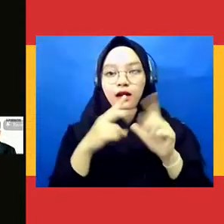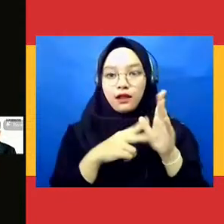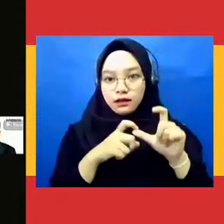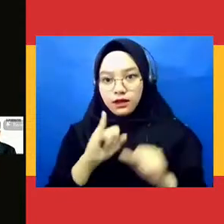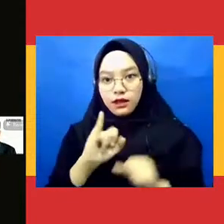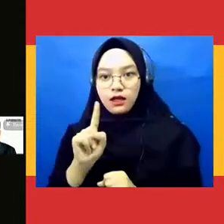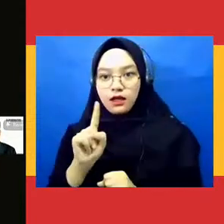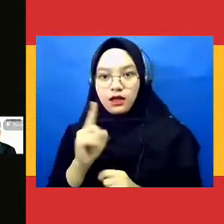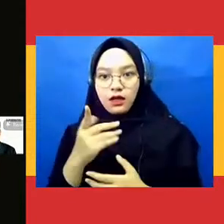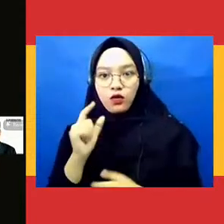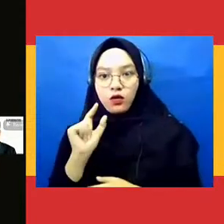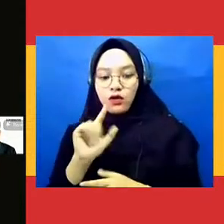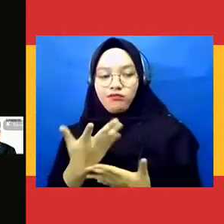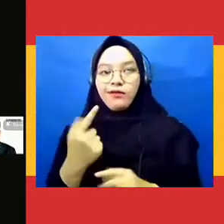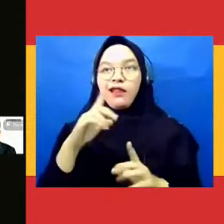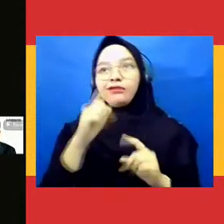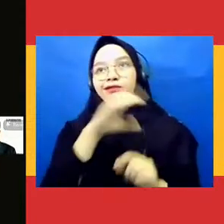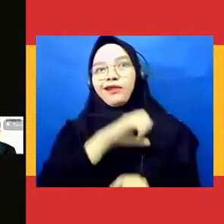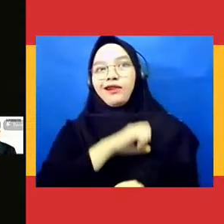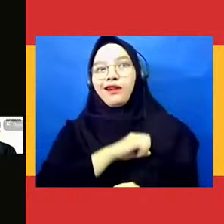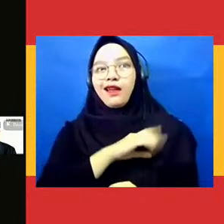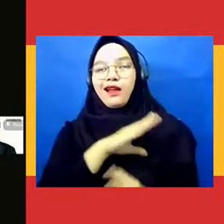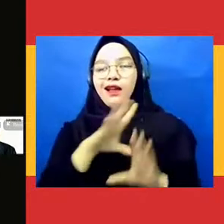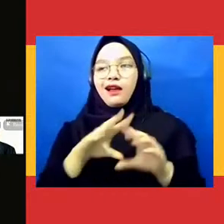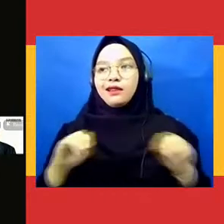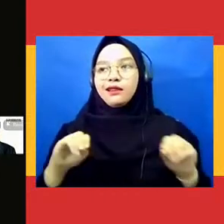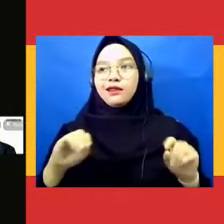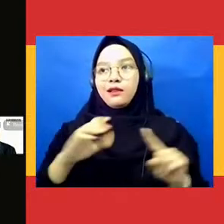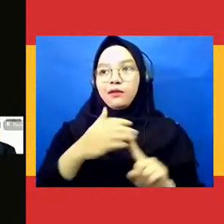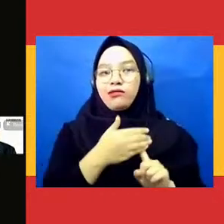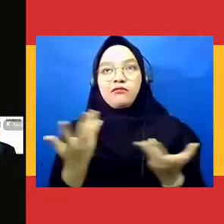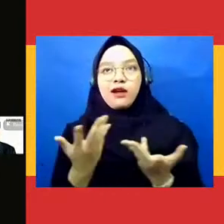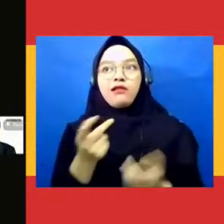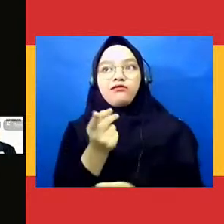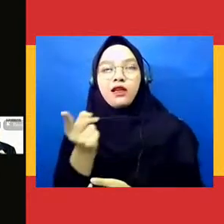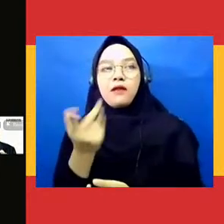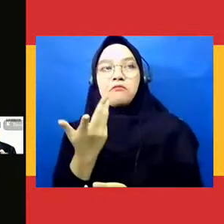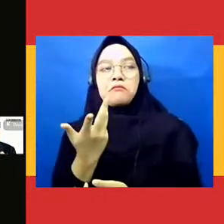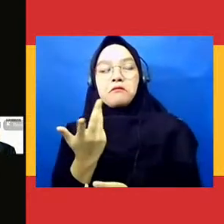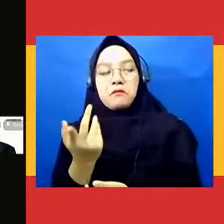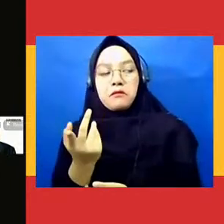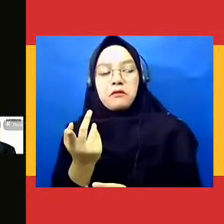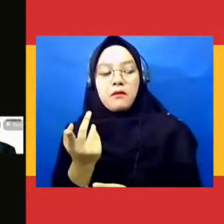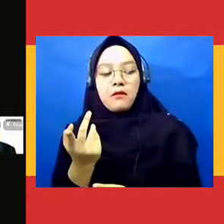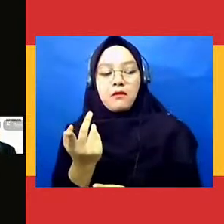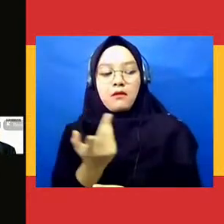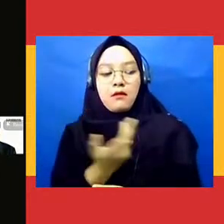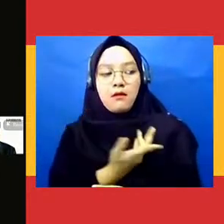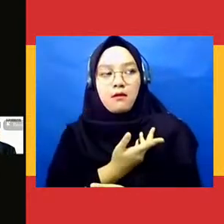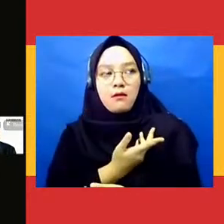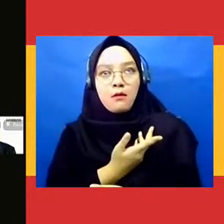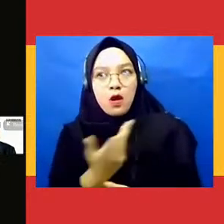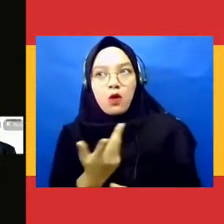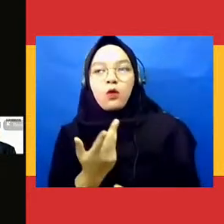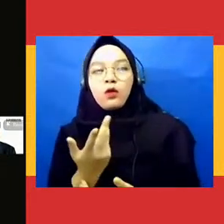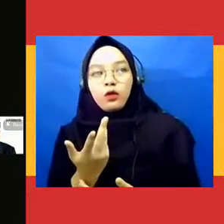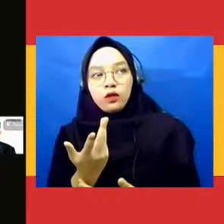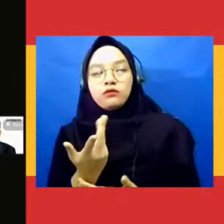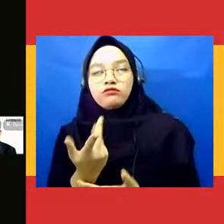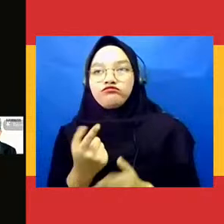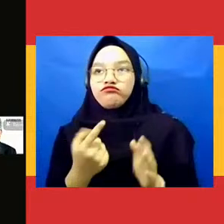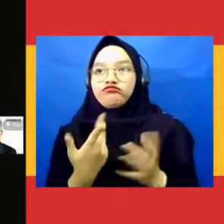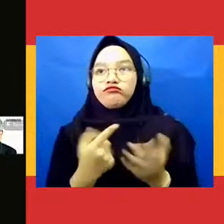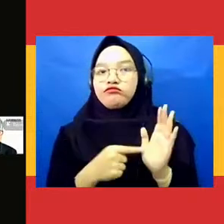He wanted to promote Children's Protection Act, but it was enacted after he departed